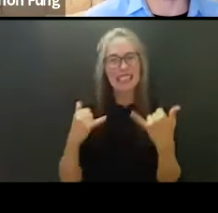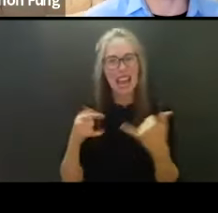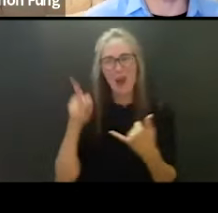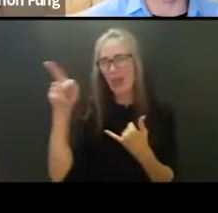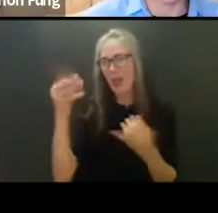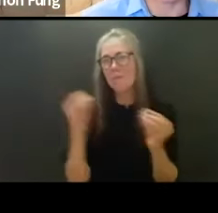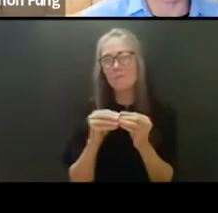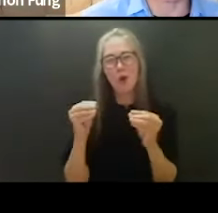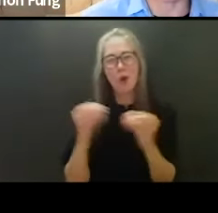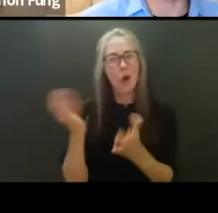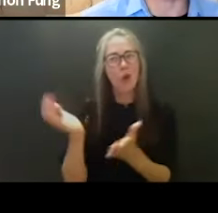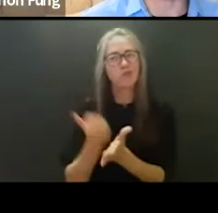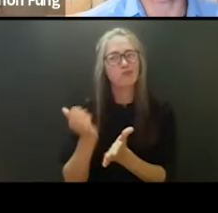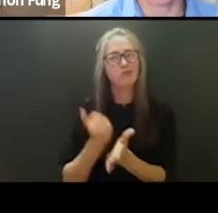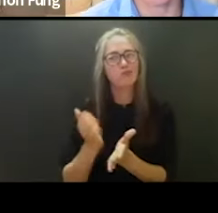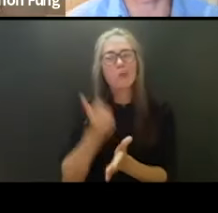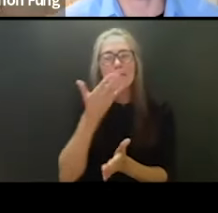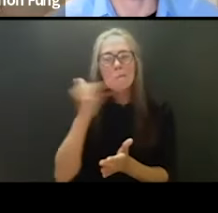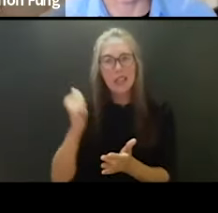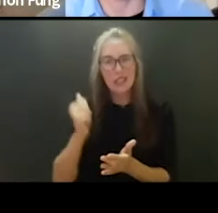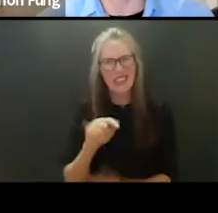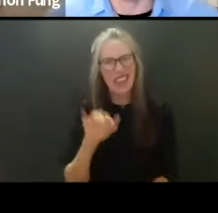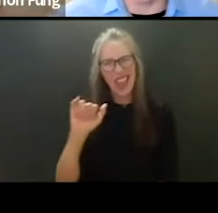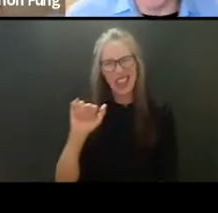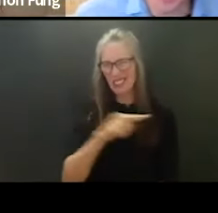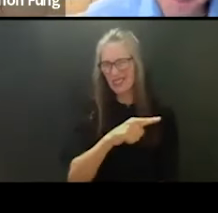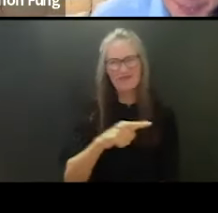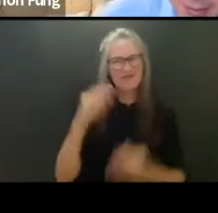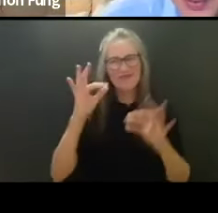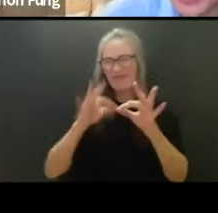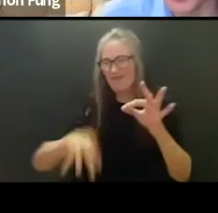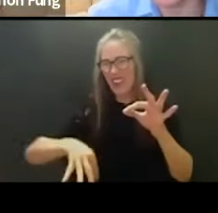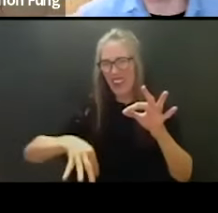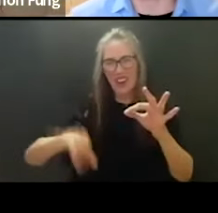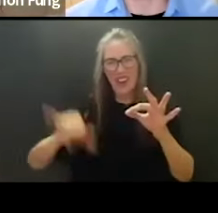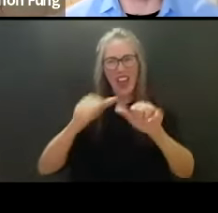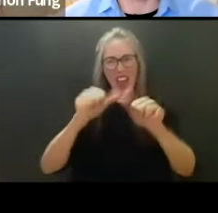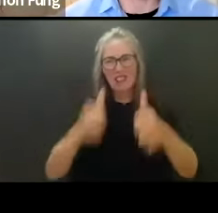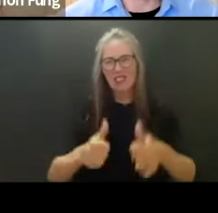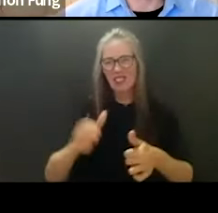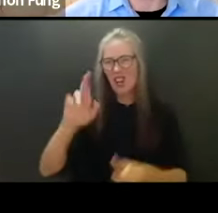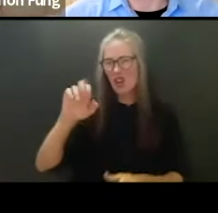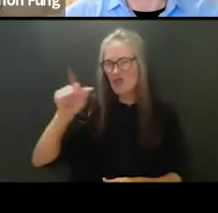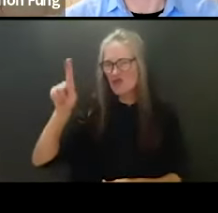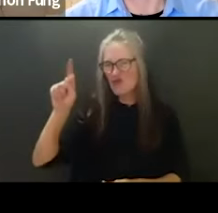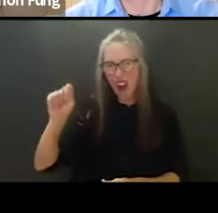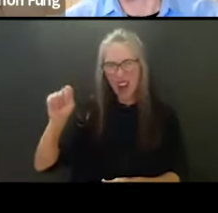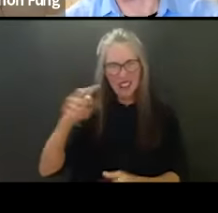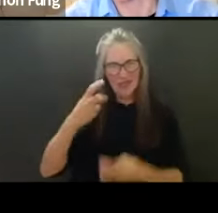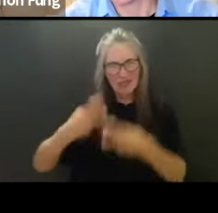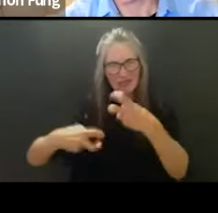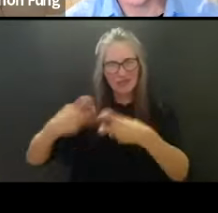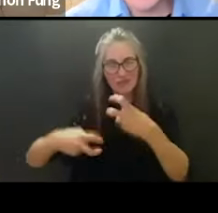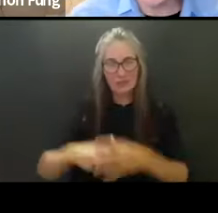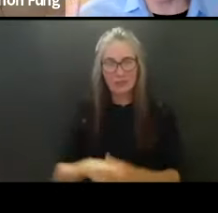in this period from 1980 to now, a lot, lot better. That's one dimension of the rot, wasn't government for the